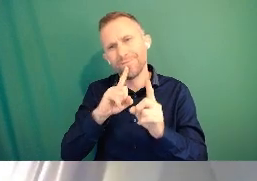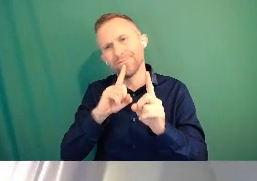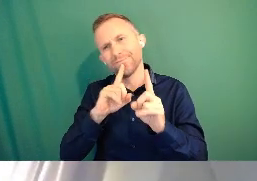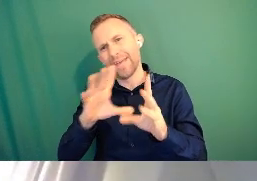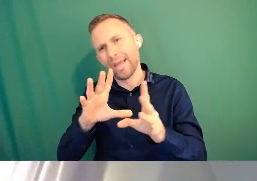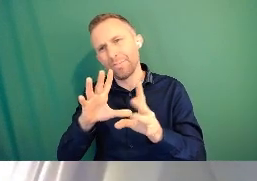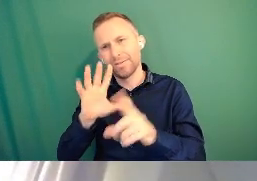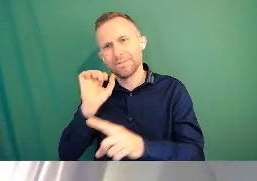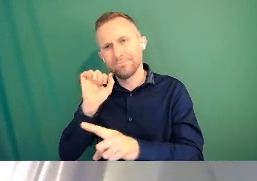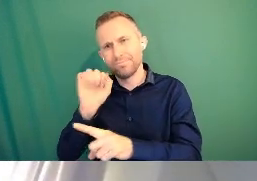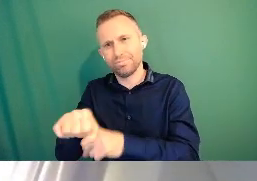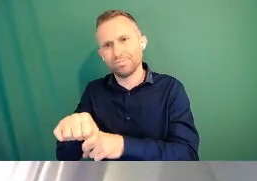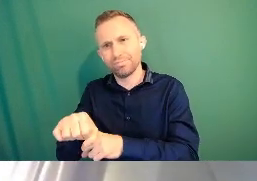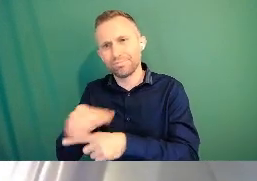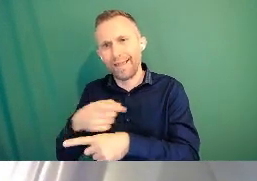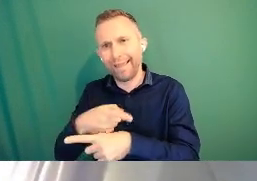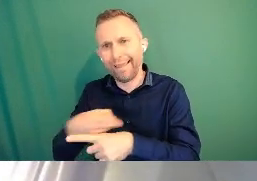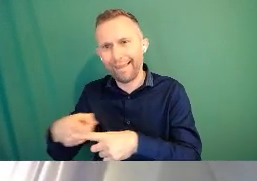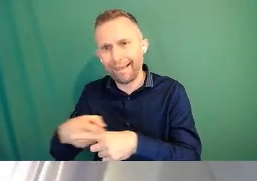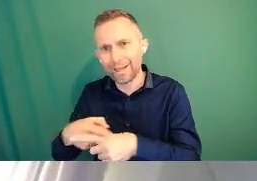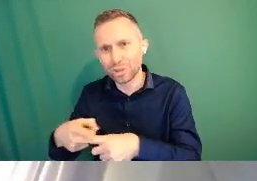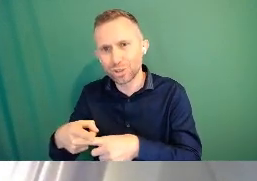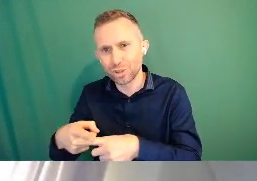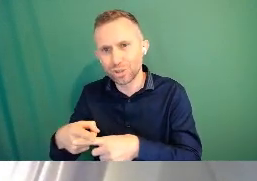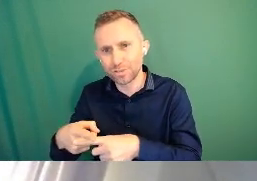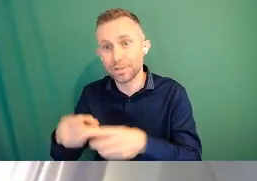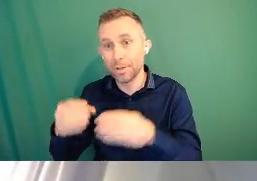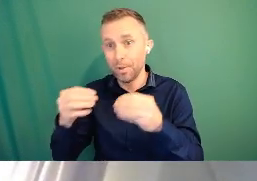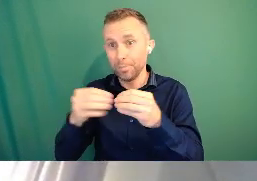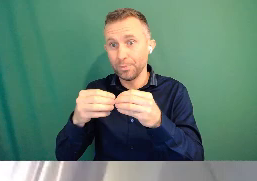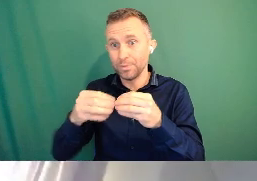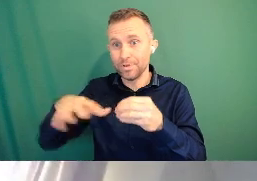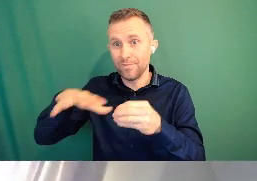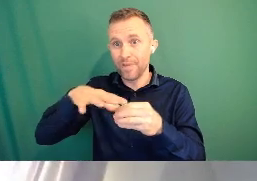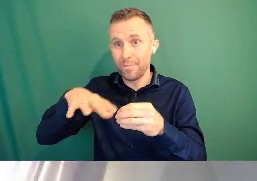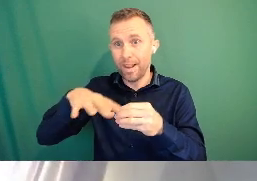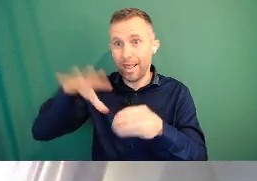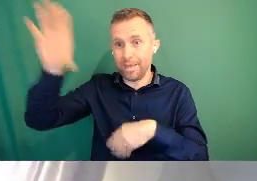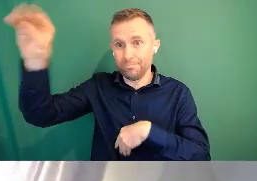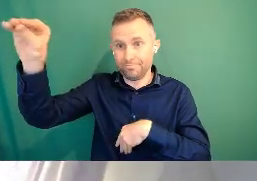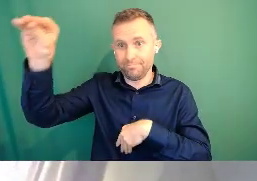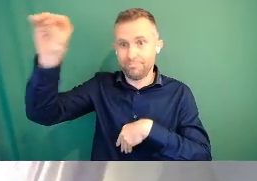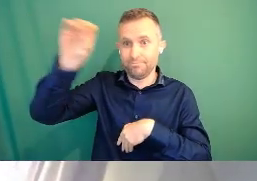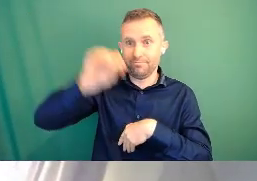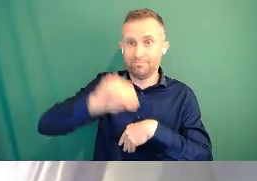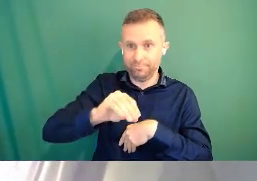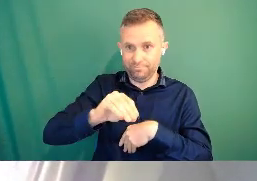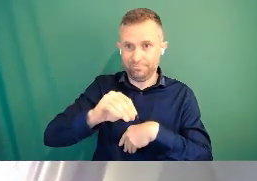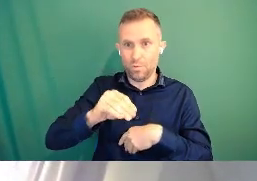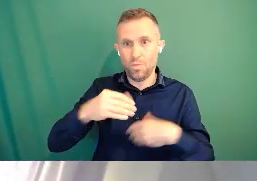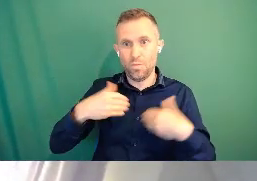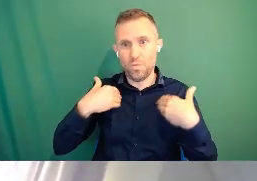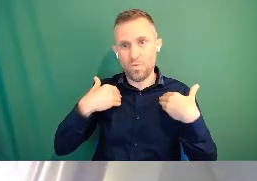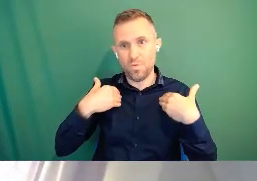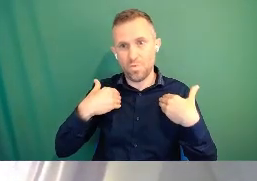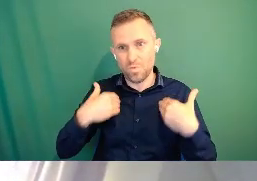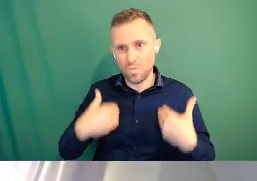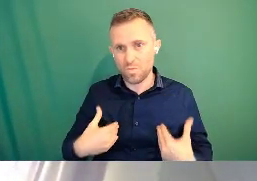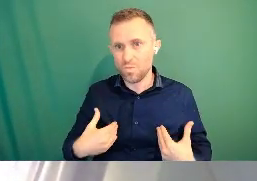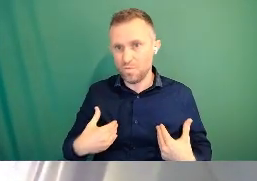Scotland against the English. So the Butes were a very